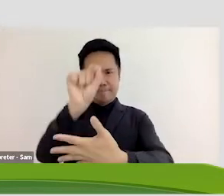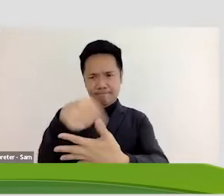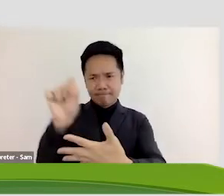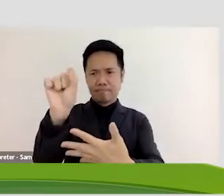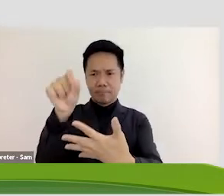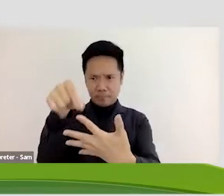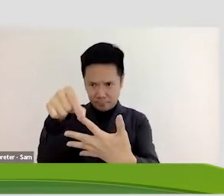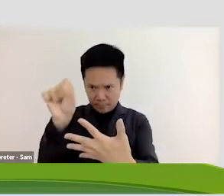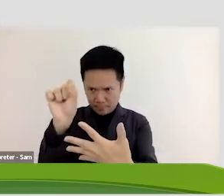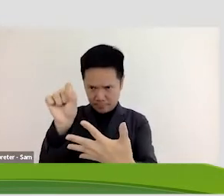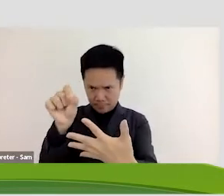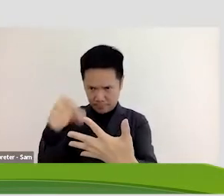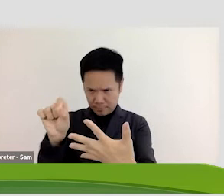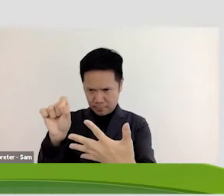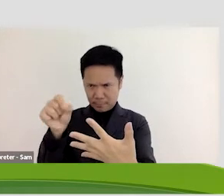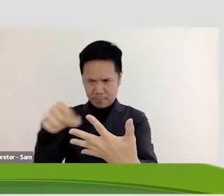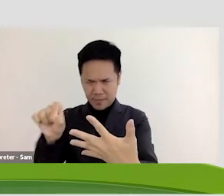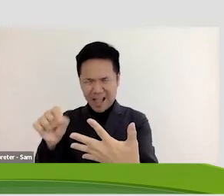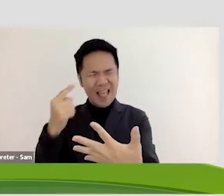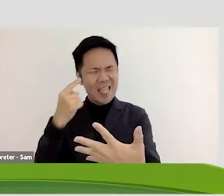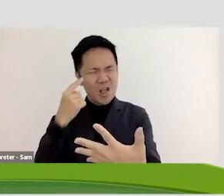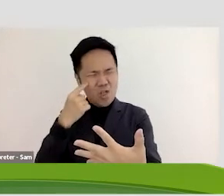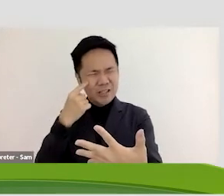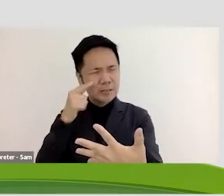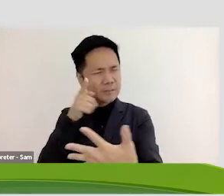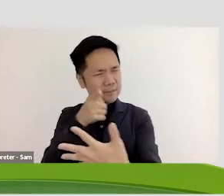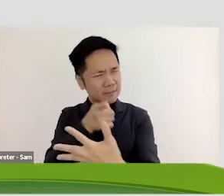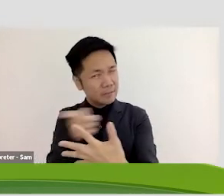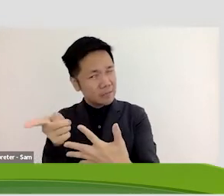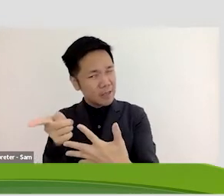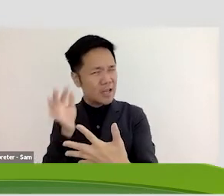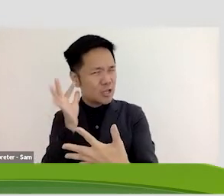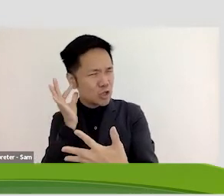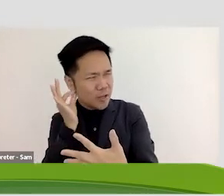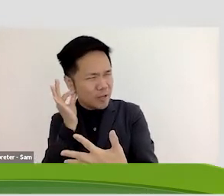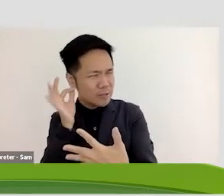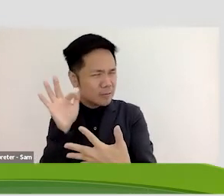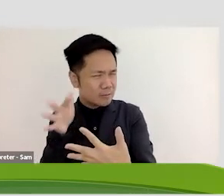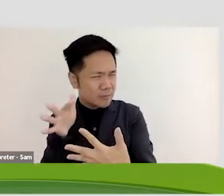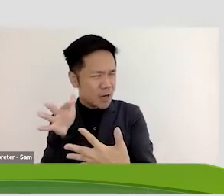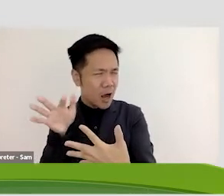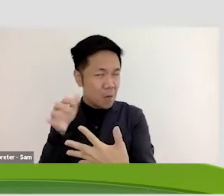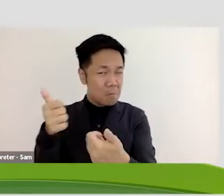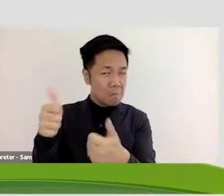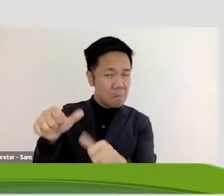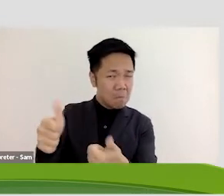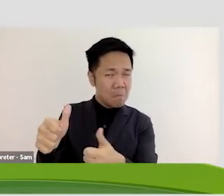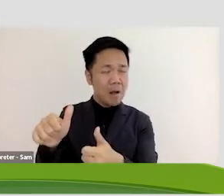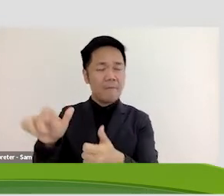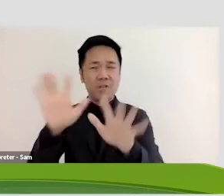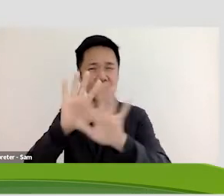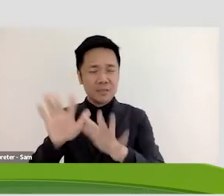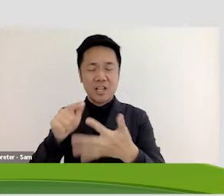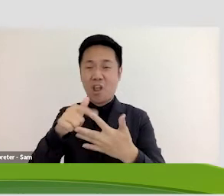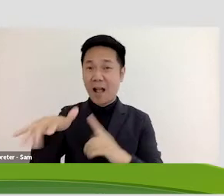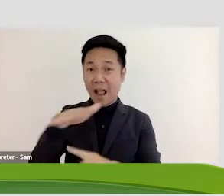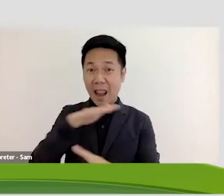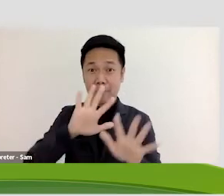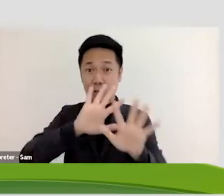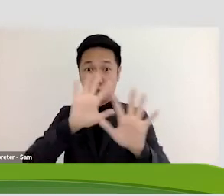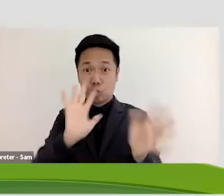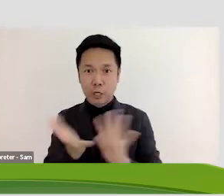to systematically track gender outcomes of disaster risk reduction, climate change,